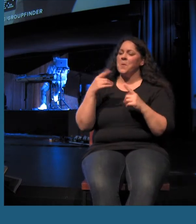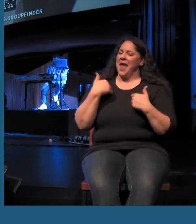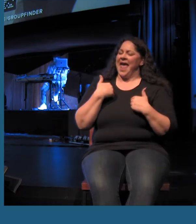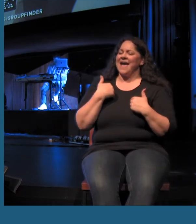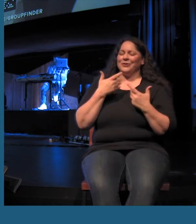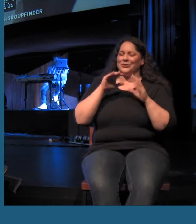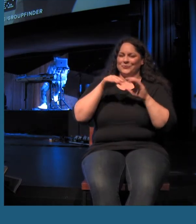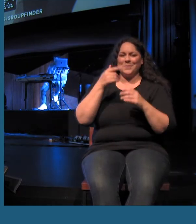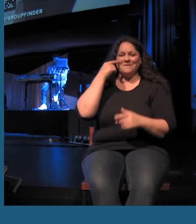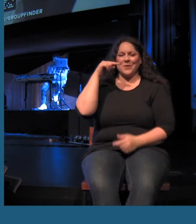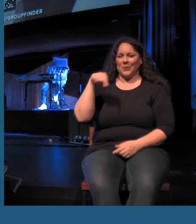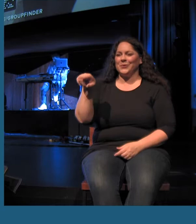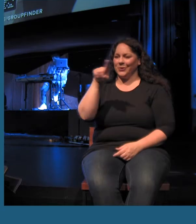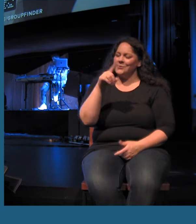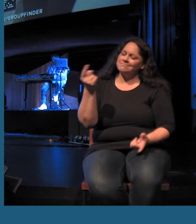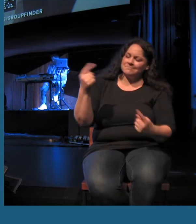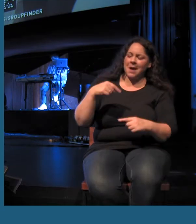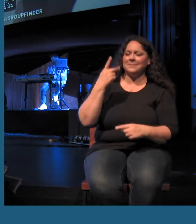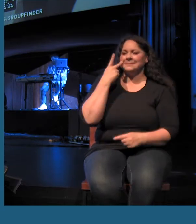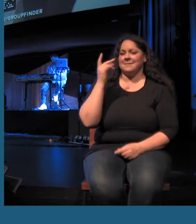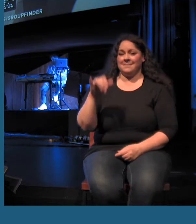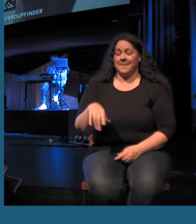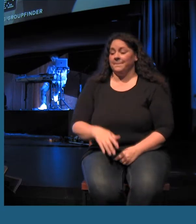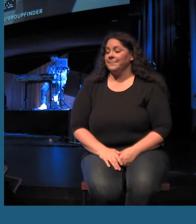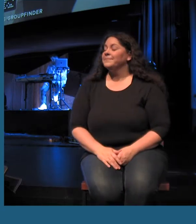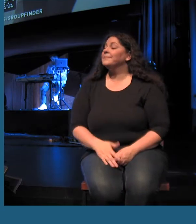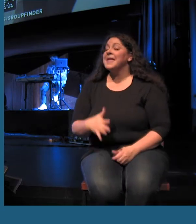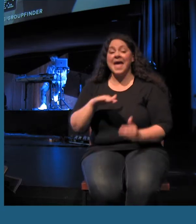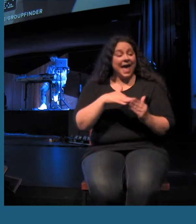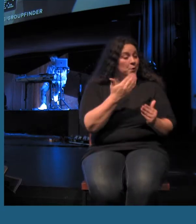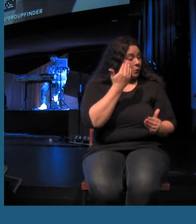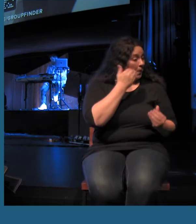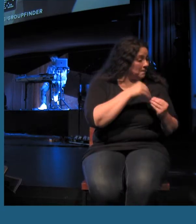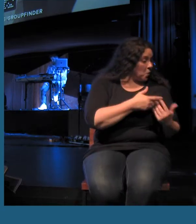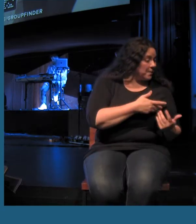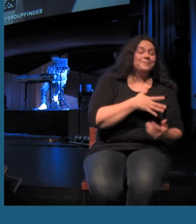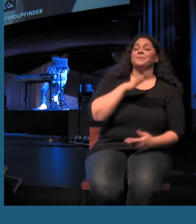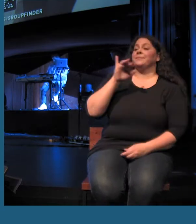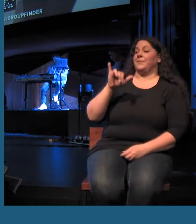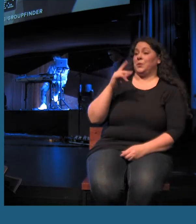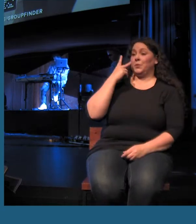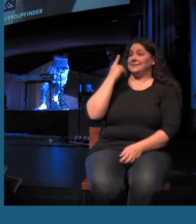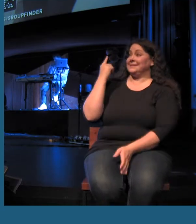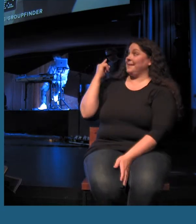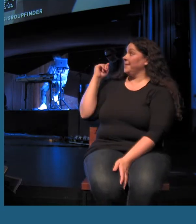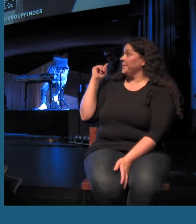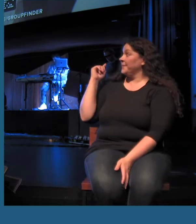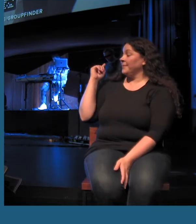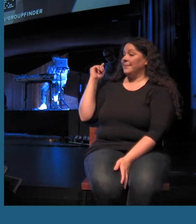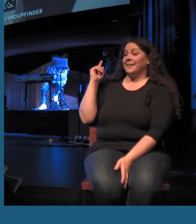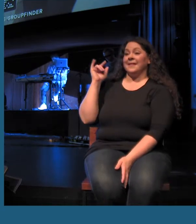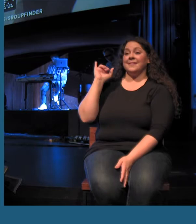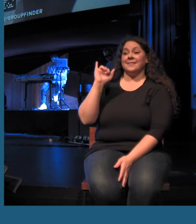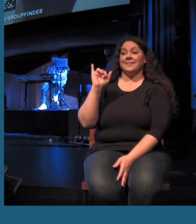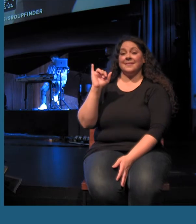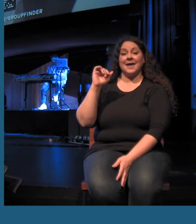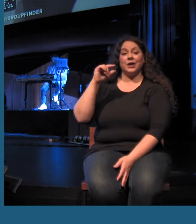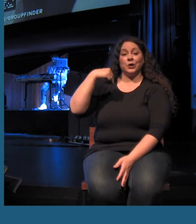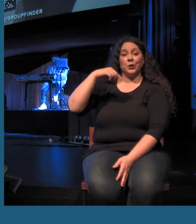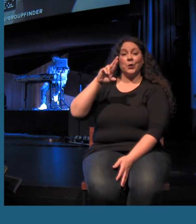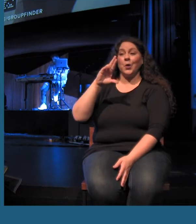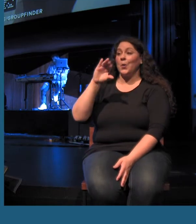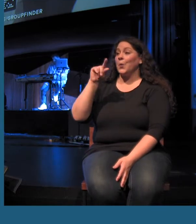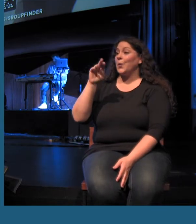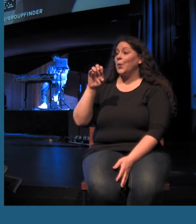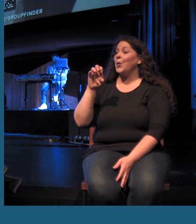So we really encourage you to come and check it out. How do they find out more? So on the screen, you're going to see a QR code. Basically, if you don't know how